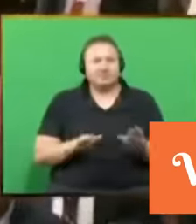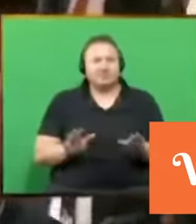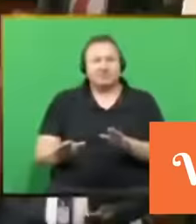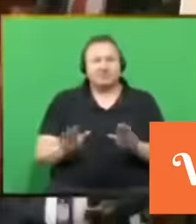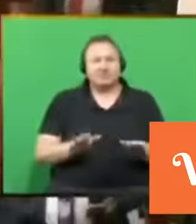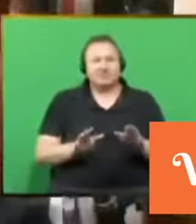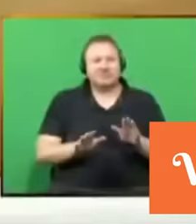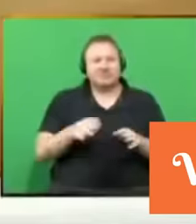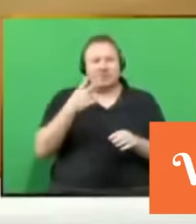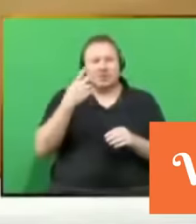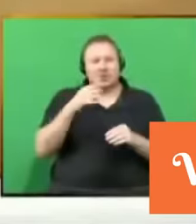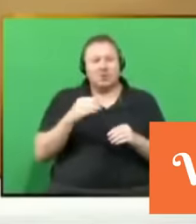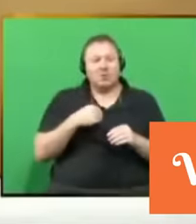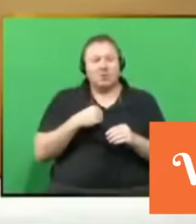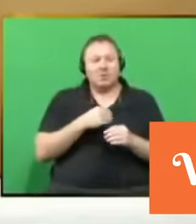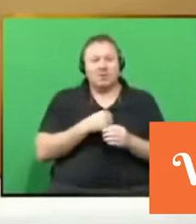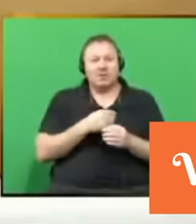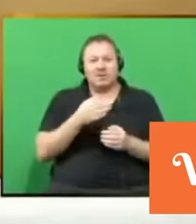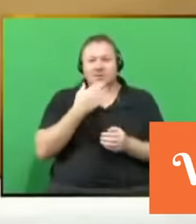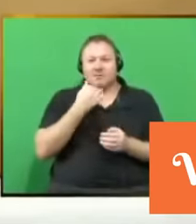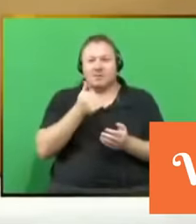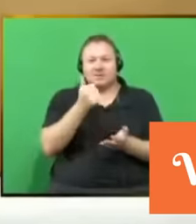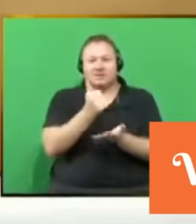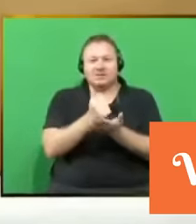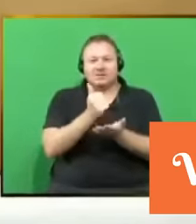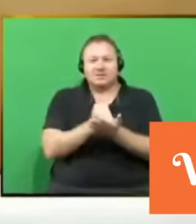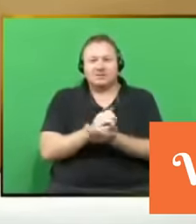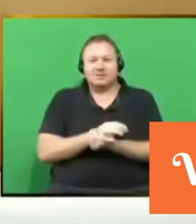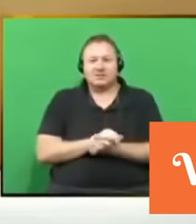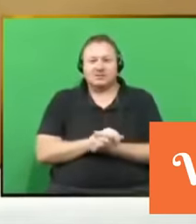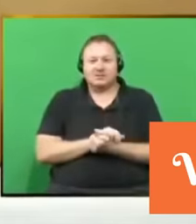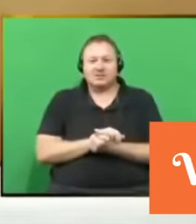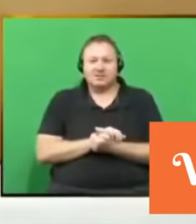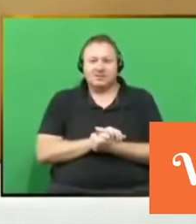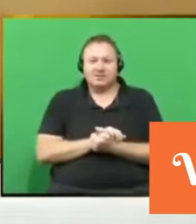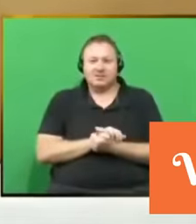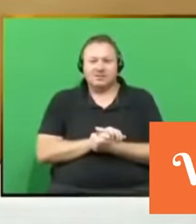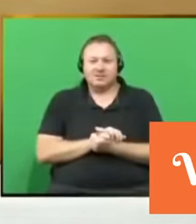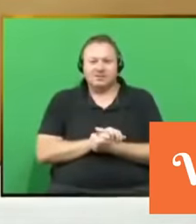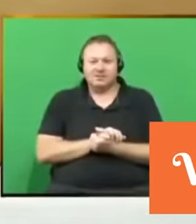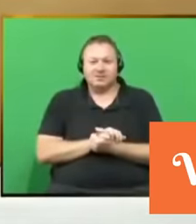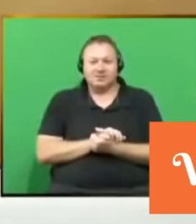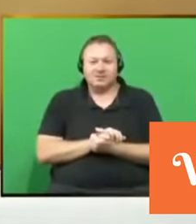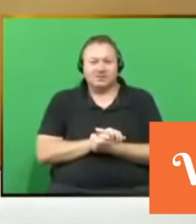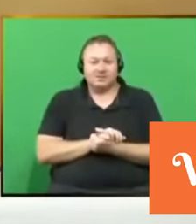Honorable members, please take your seats.